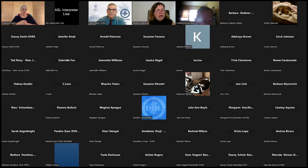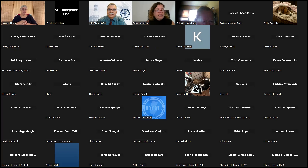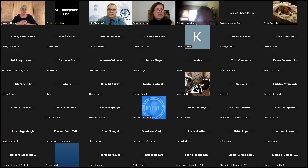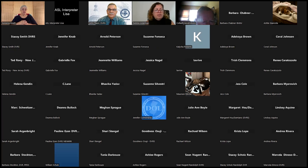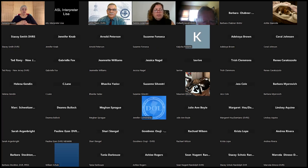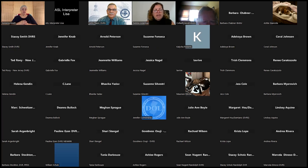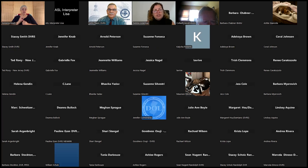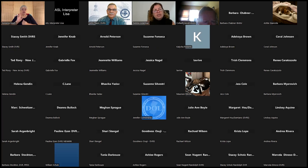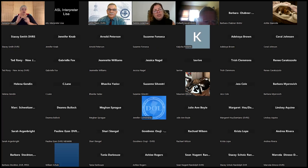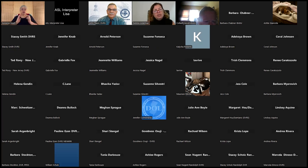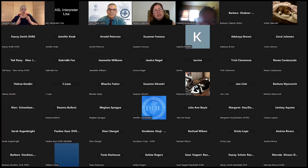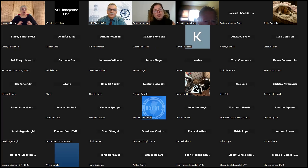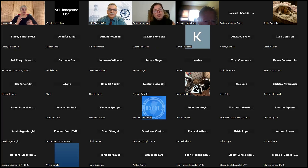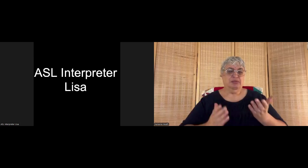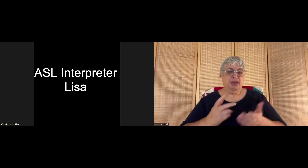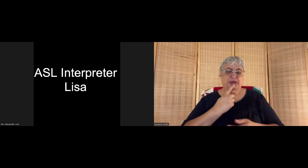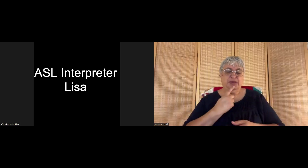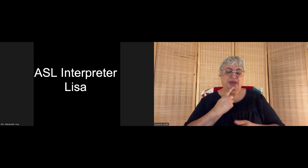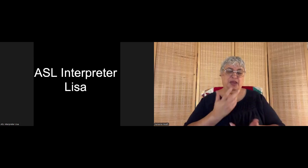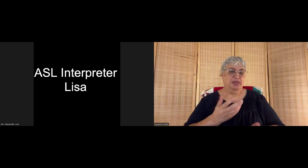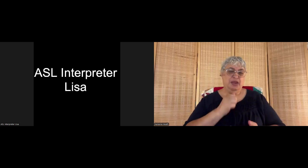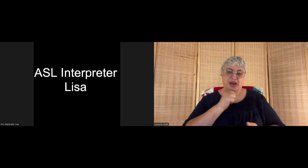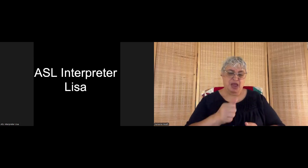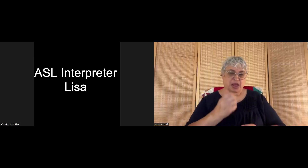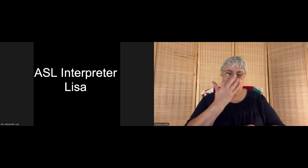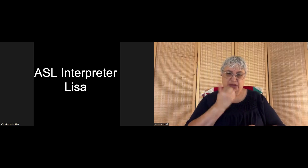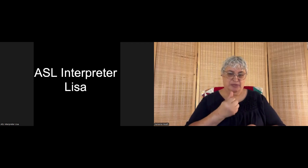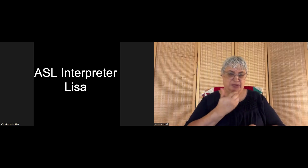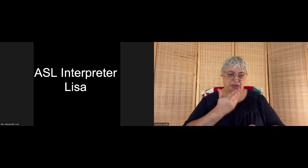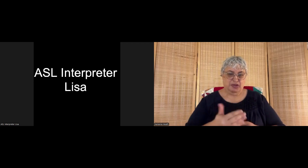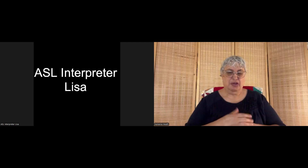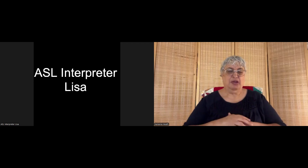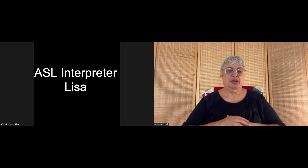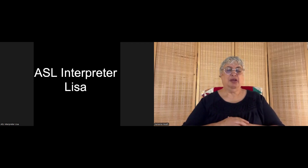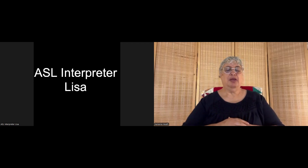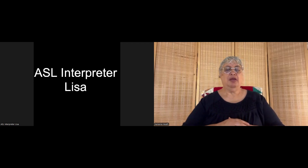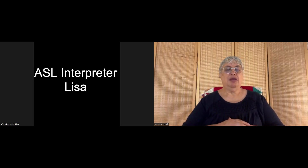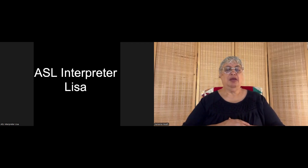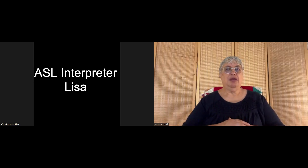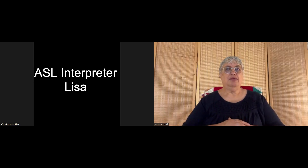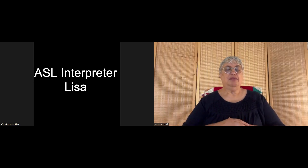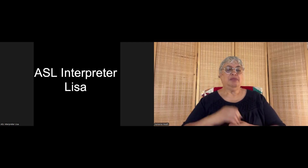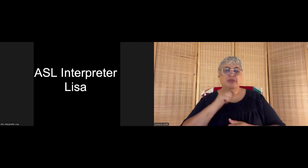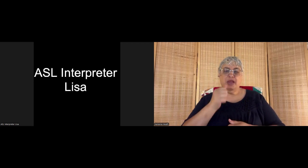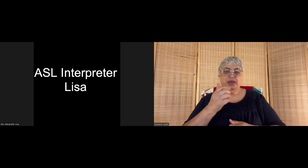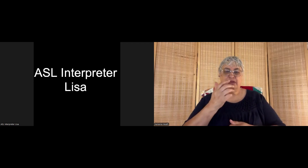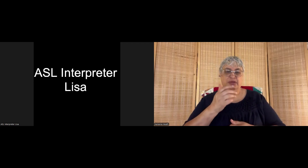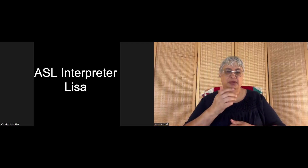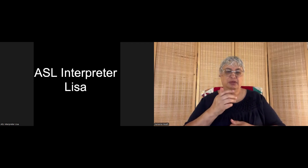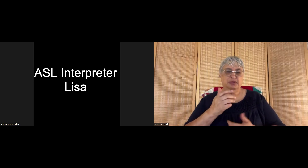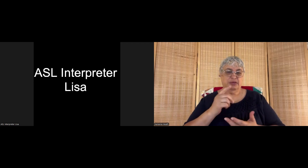your clients may mention to you they're not sleeping well, or they not sleeping